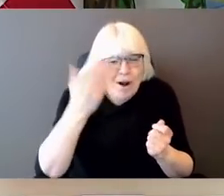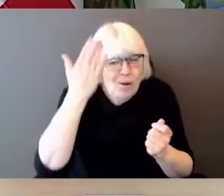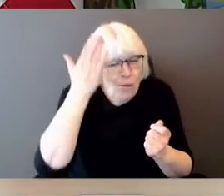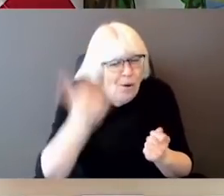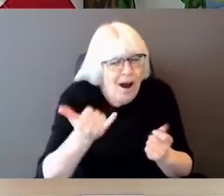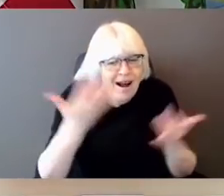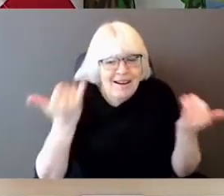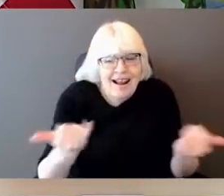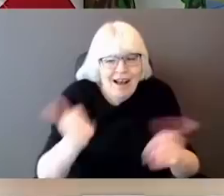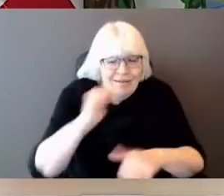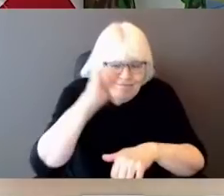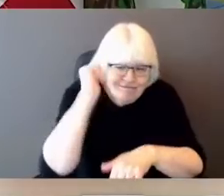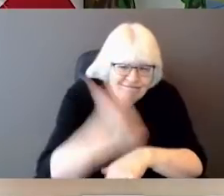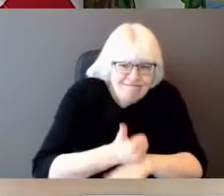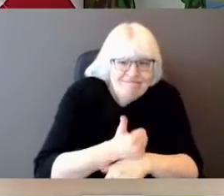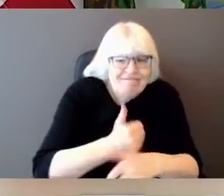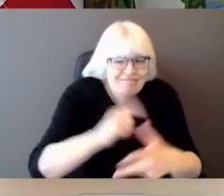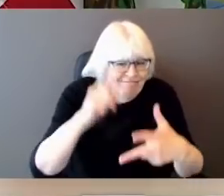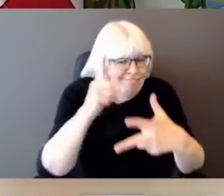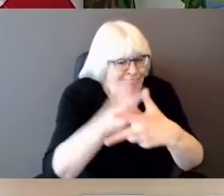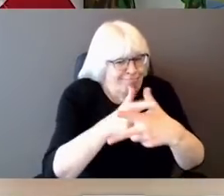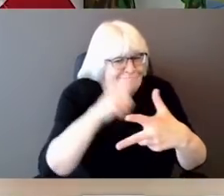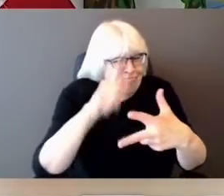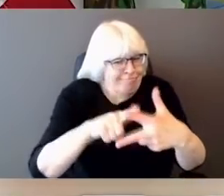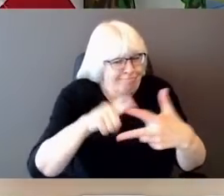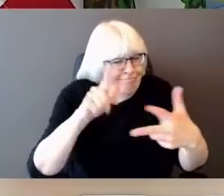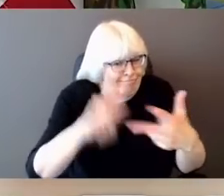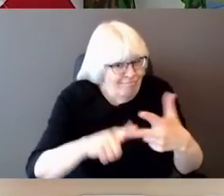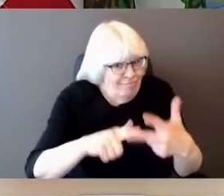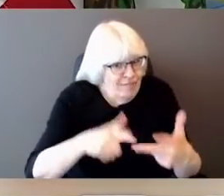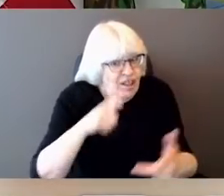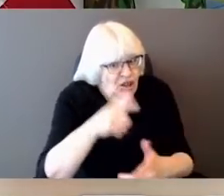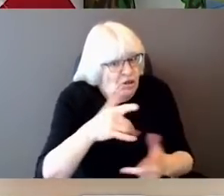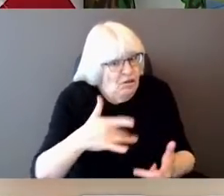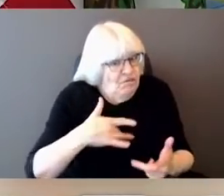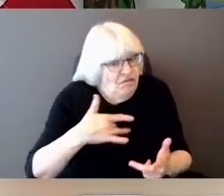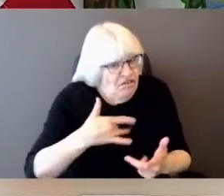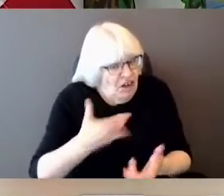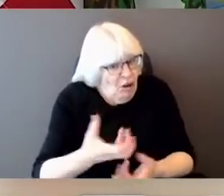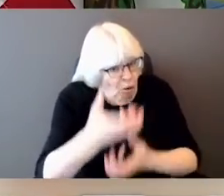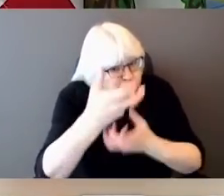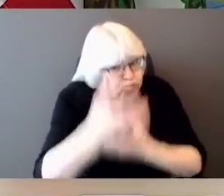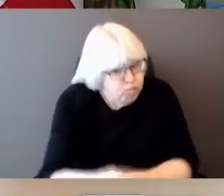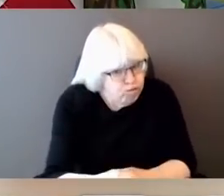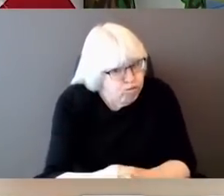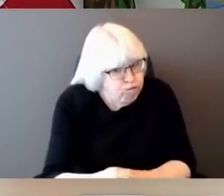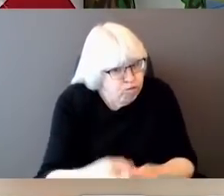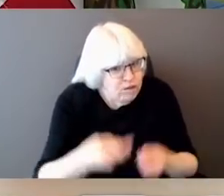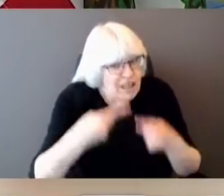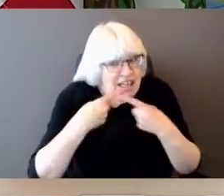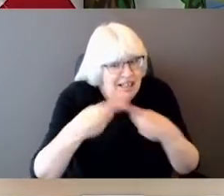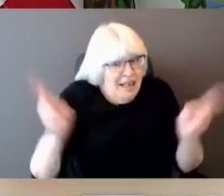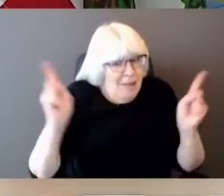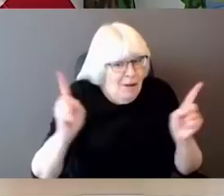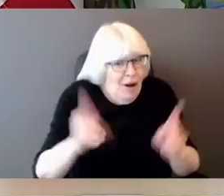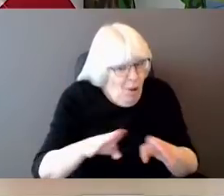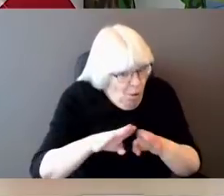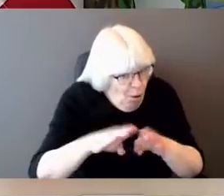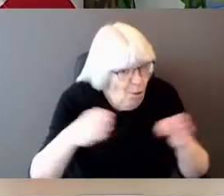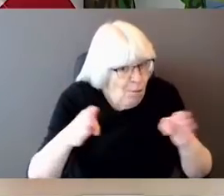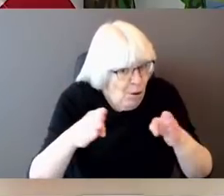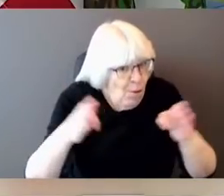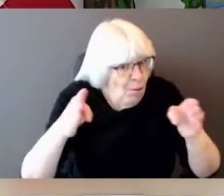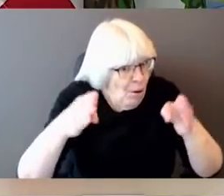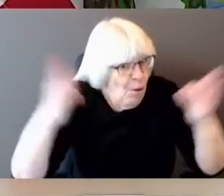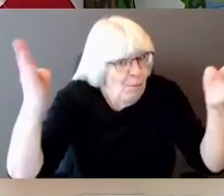place, and how confident you are that you think we'll reach those targets? Well, the Premier may want to answer this too.